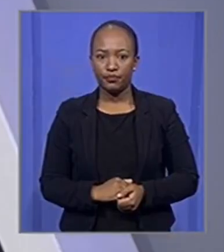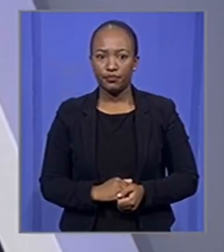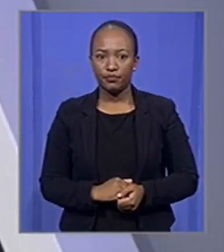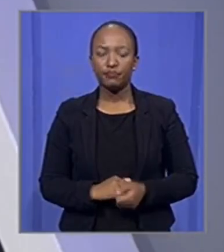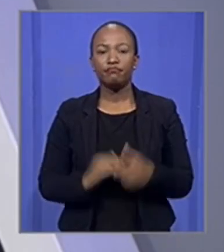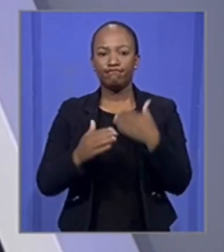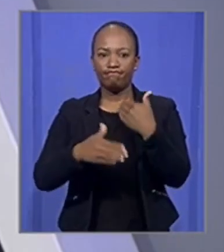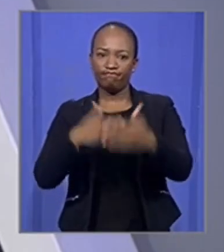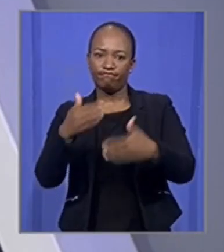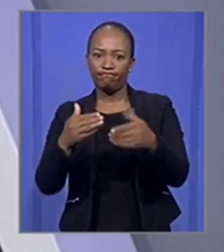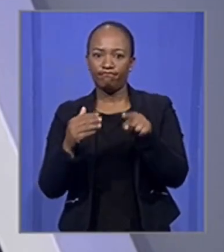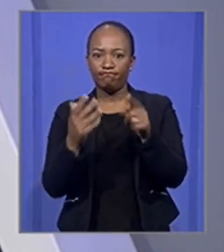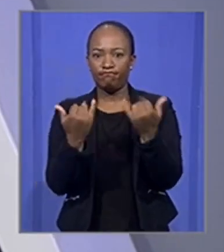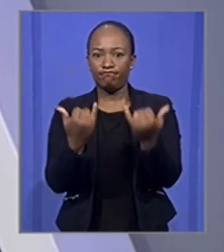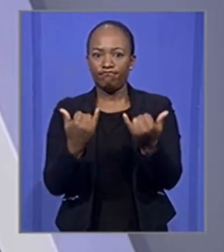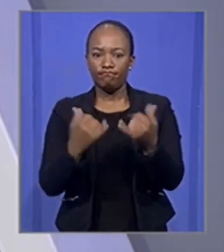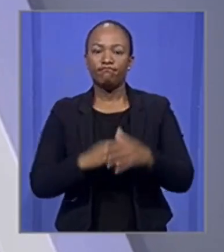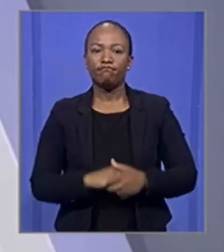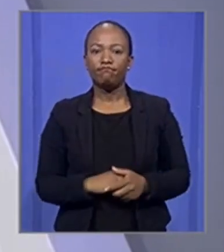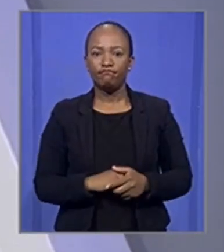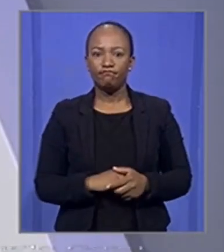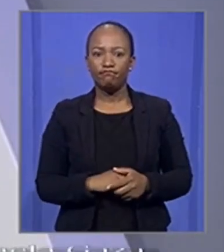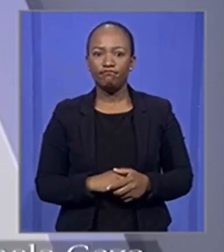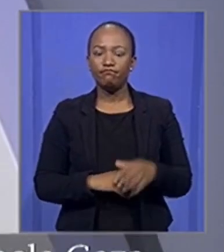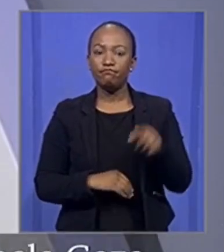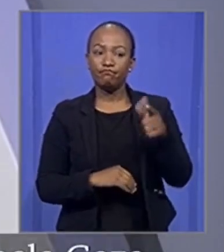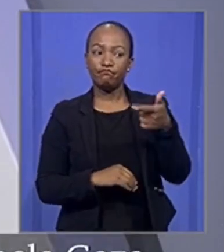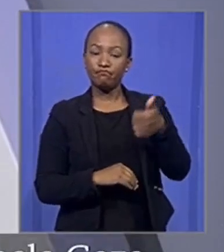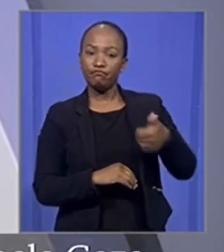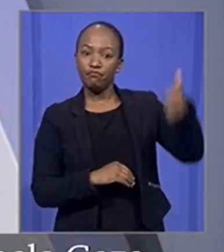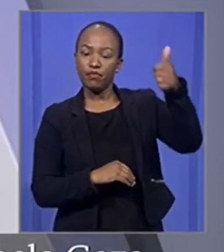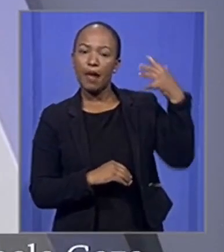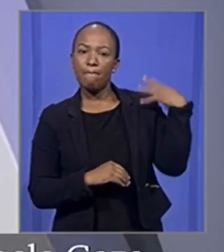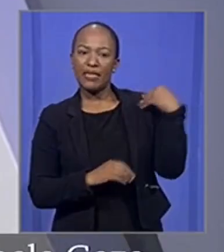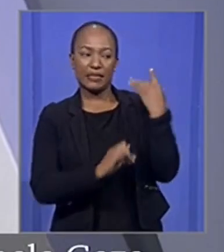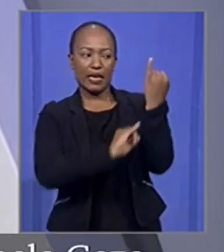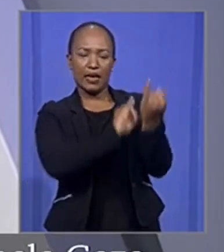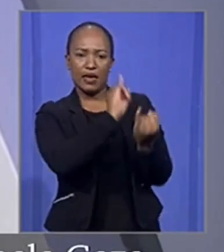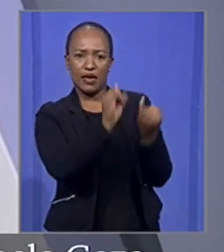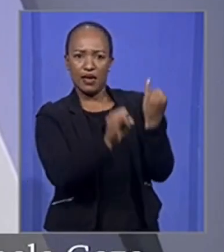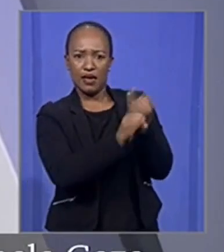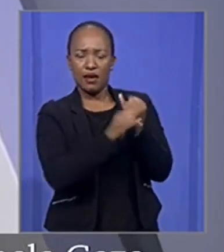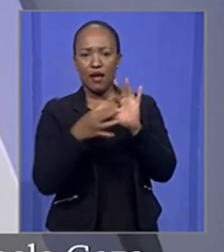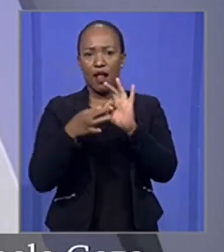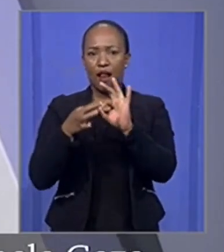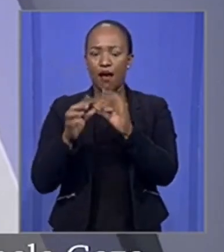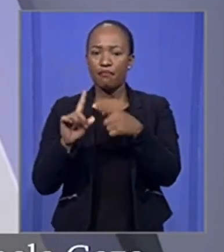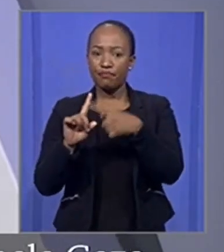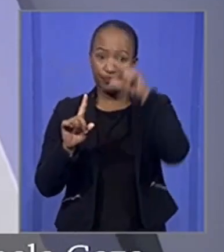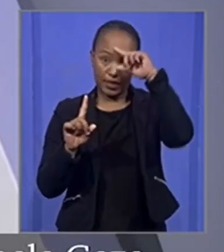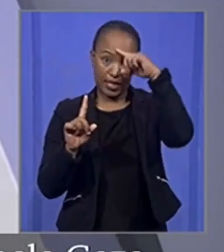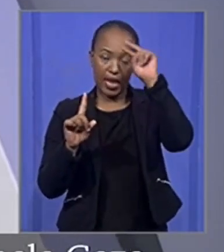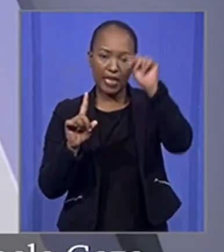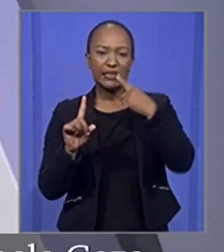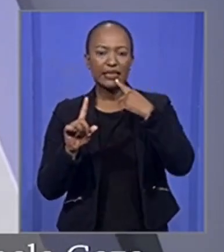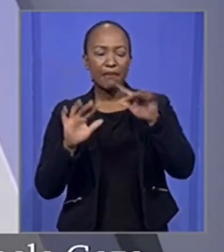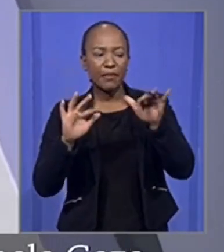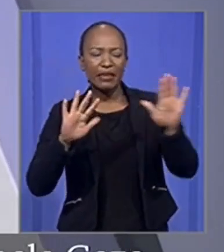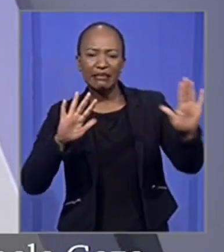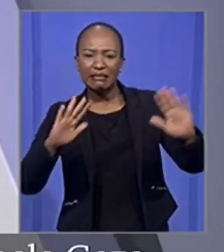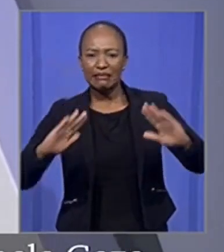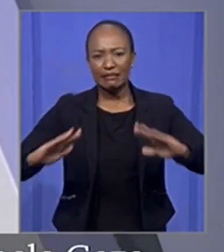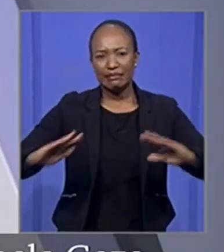Ratela pele letona la naha la ditaba tsa matjhabeng a kana le diphando le ipileditse ho mahlakore ohle ho khoba matshwafo ka morao re Iran e hlasele